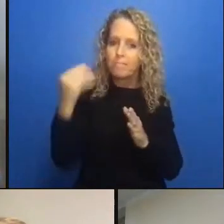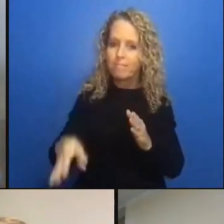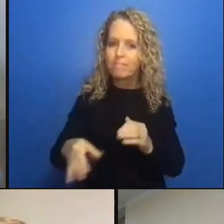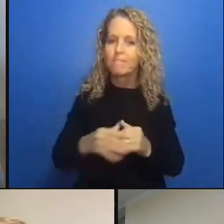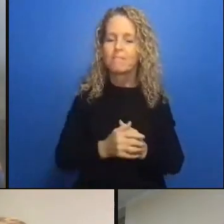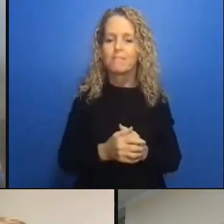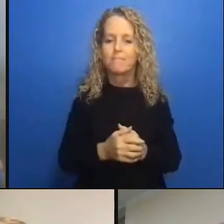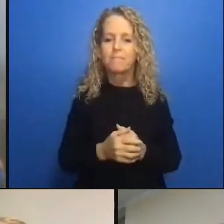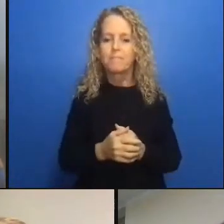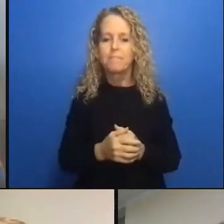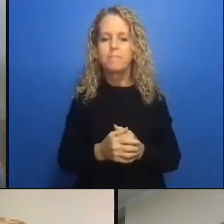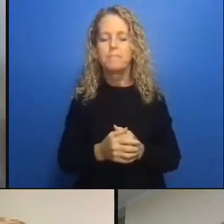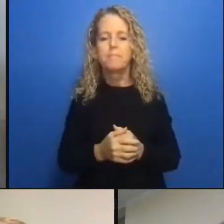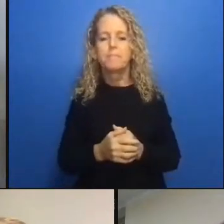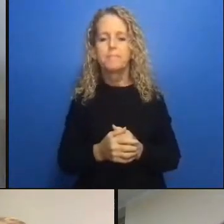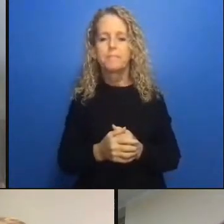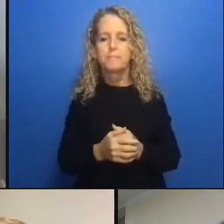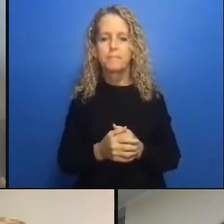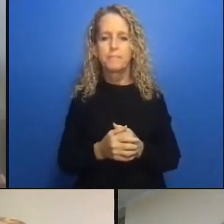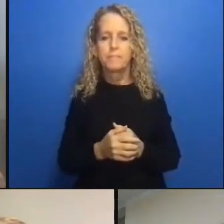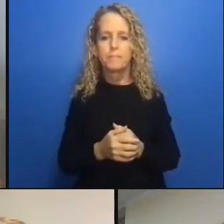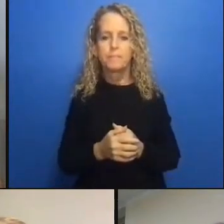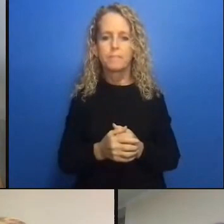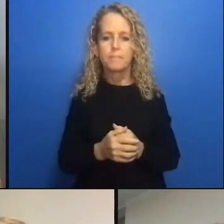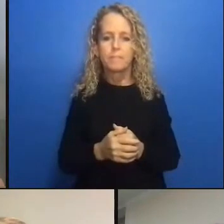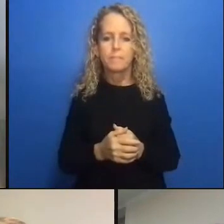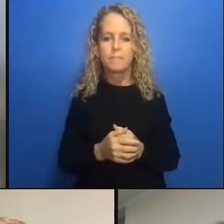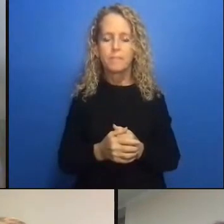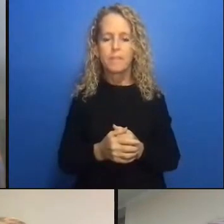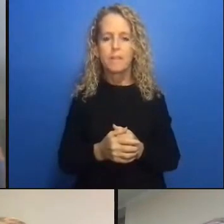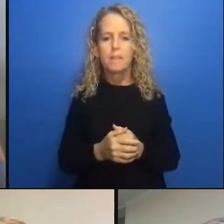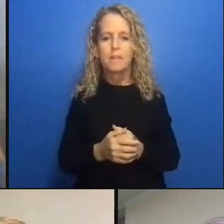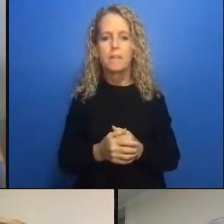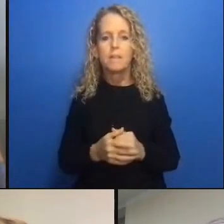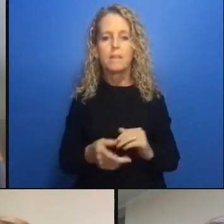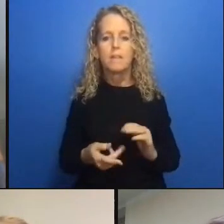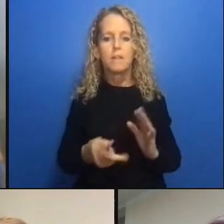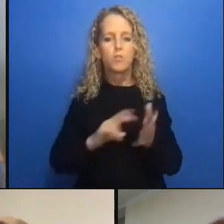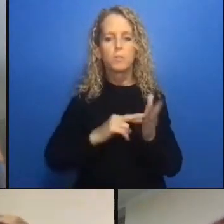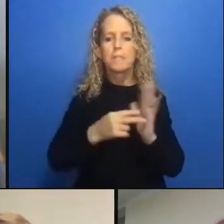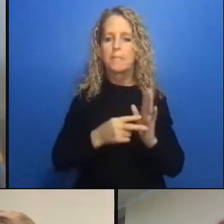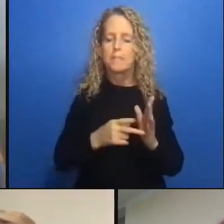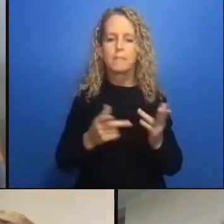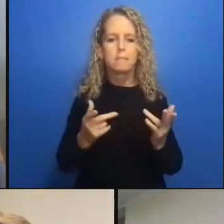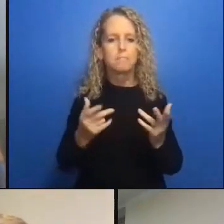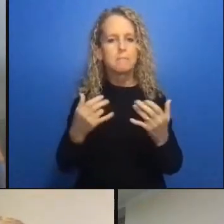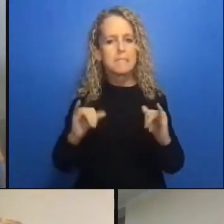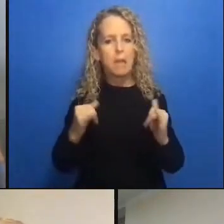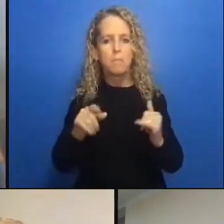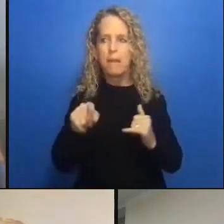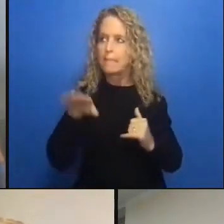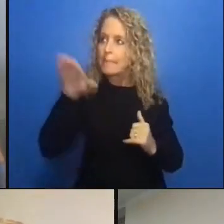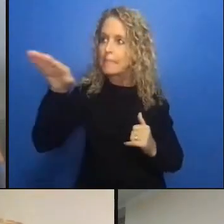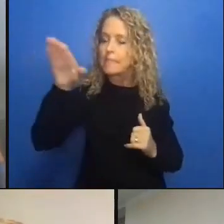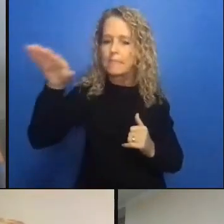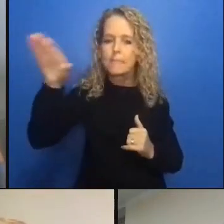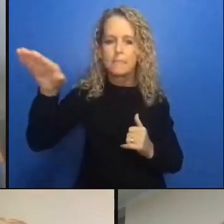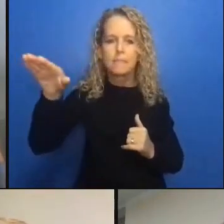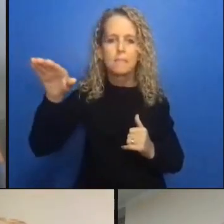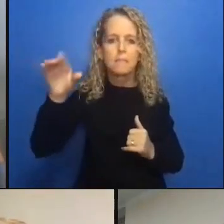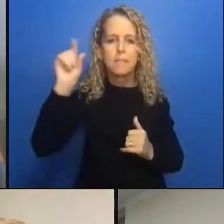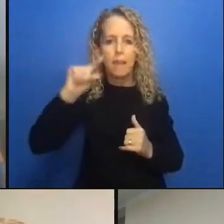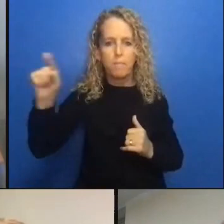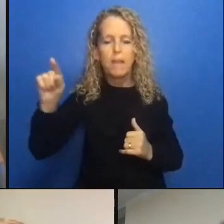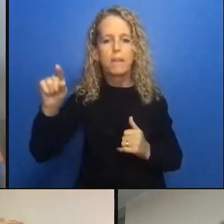is don't let people off the hook with regard to rural broadband in Nova Scotia, because this may or may not